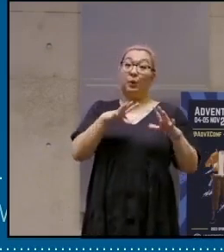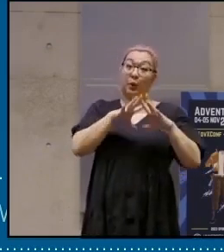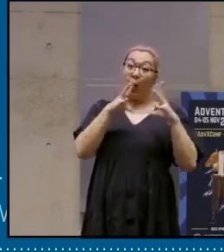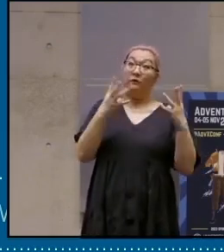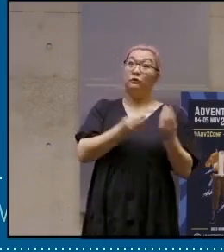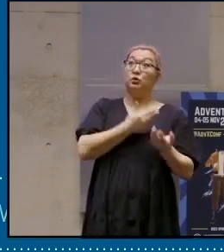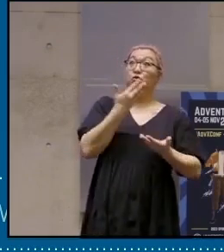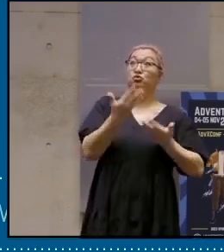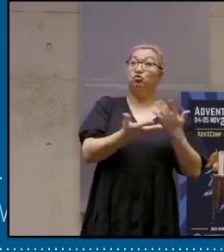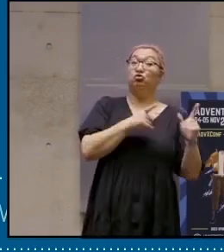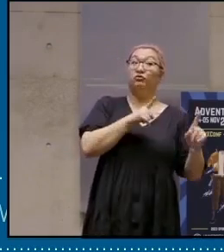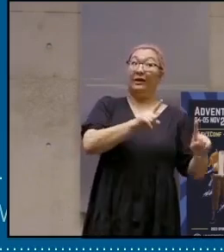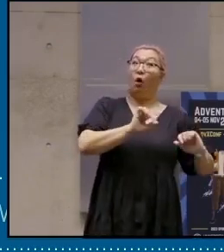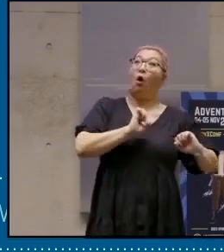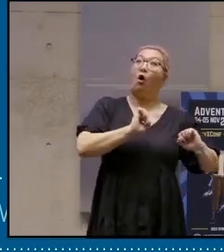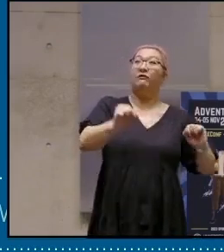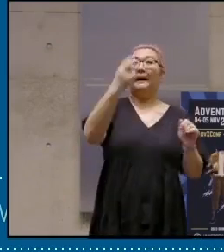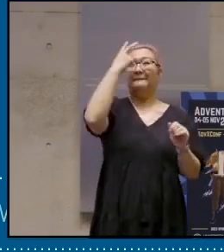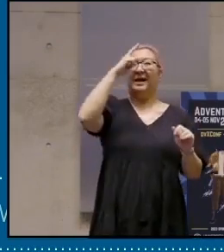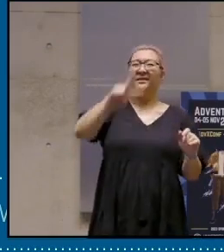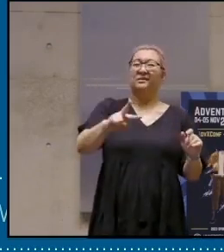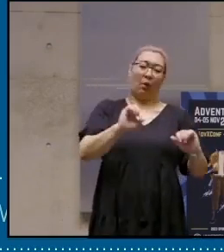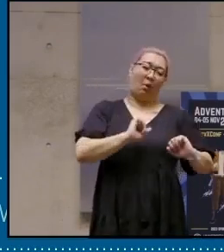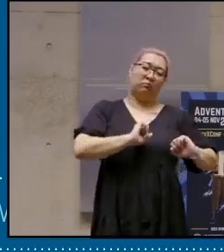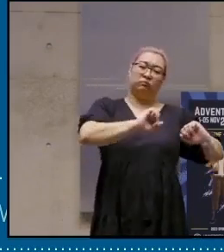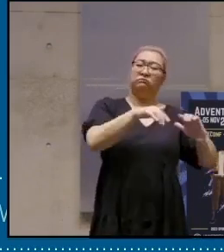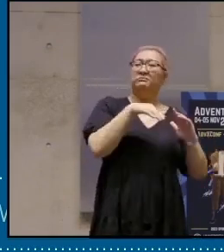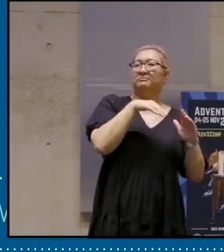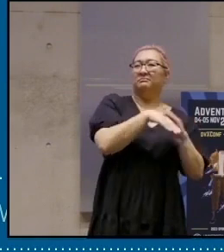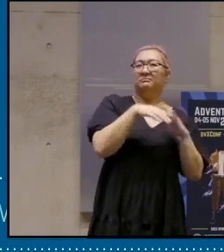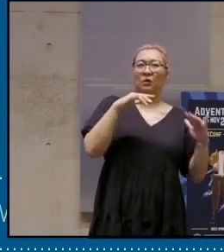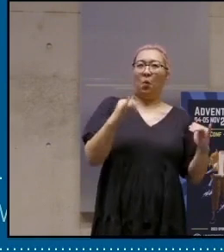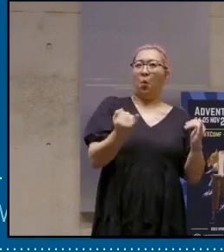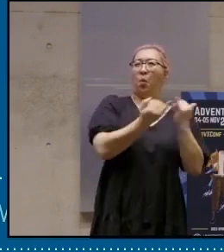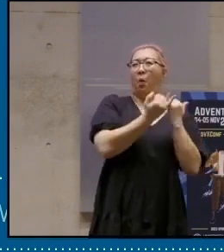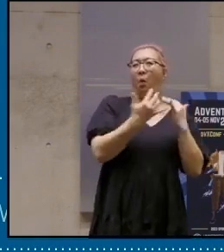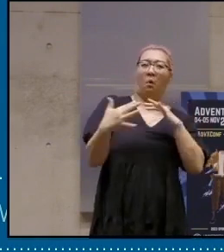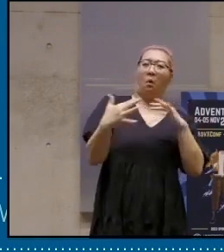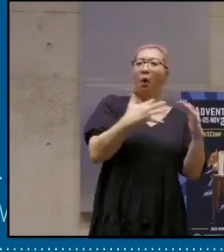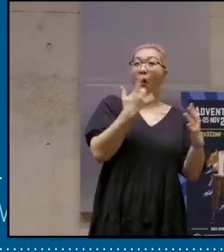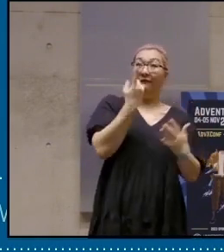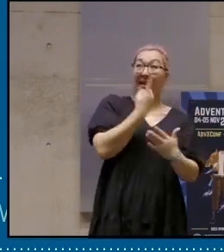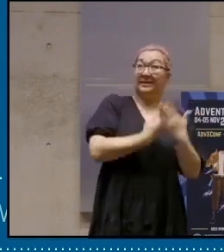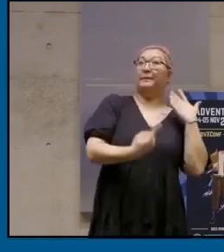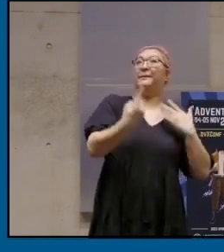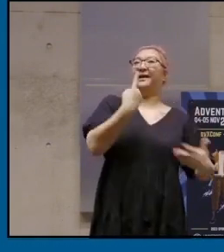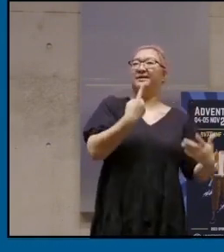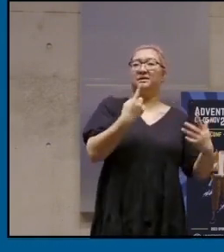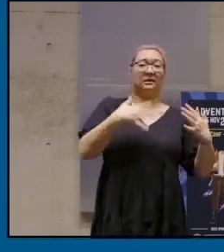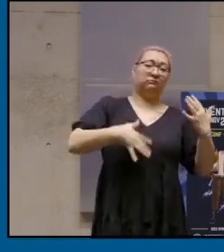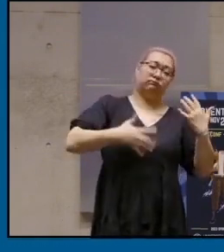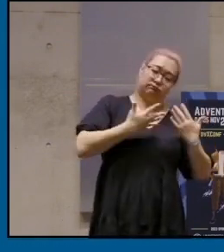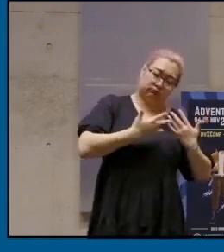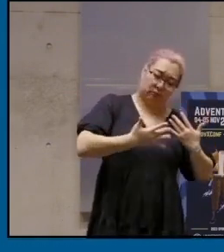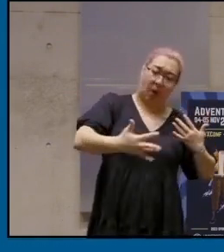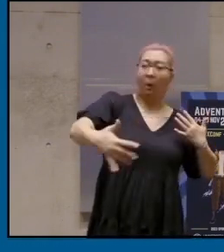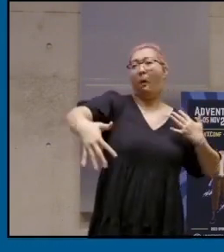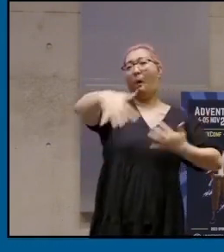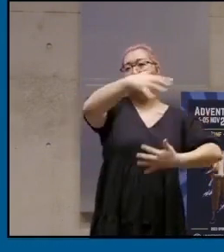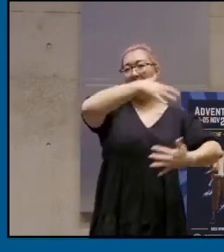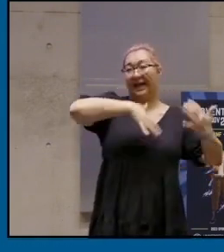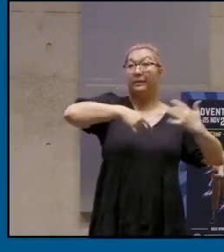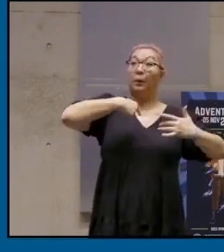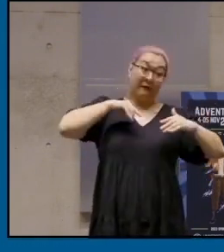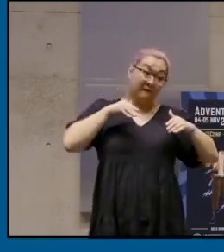War of Independence is long and complex and bloody, as many wars of independence are, but our focus is squarely on its earliest phases.